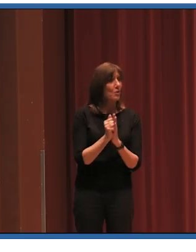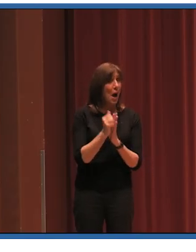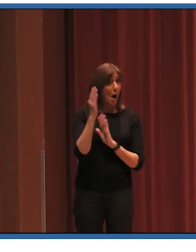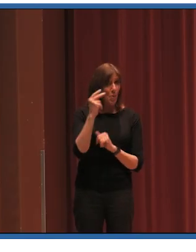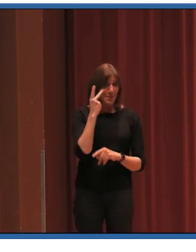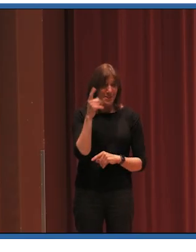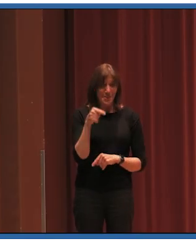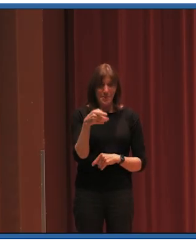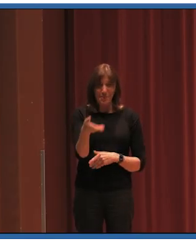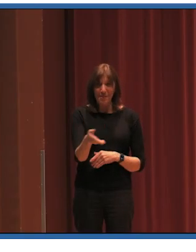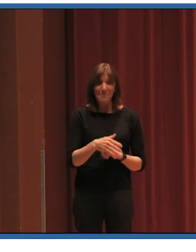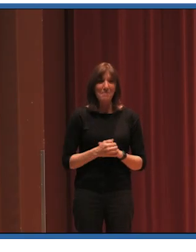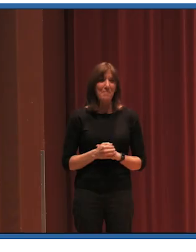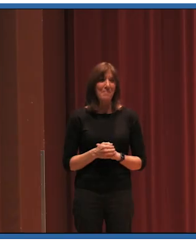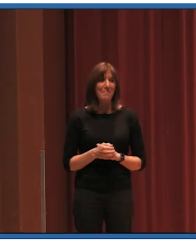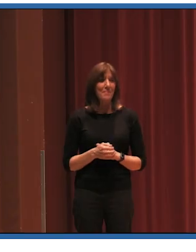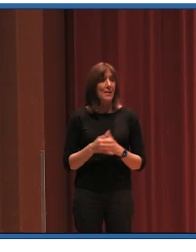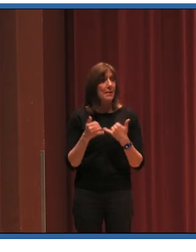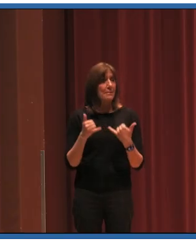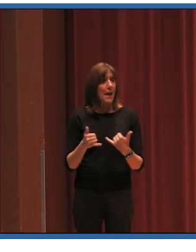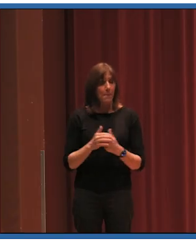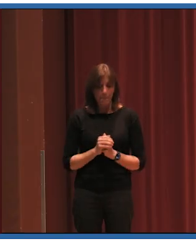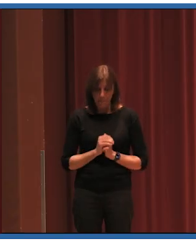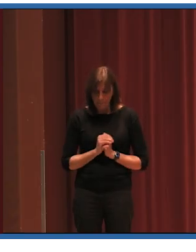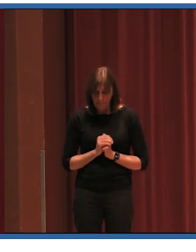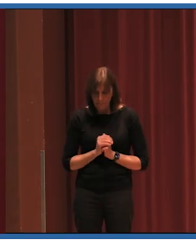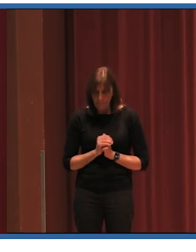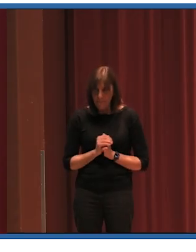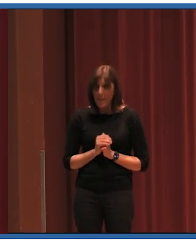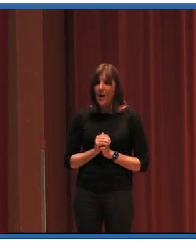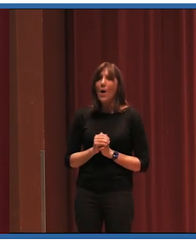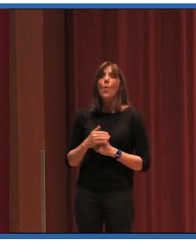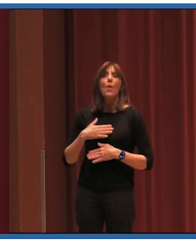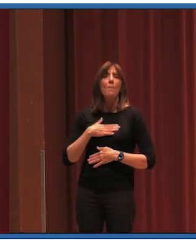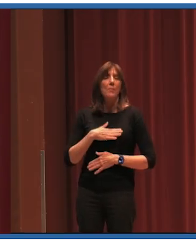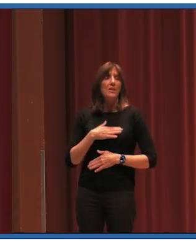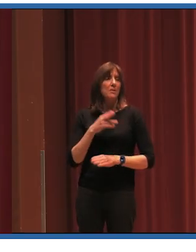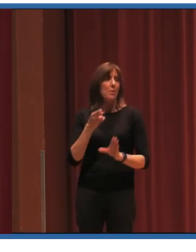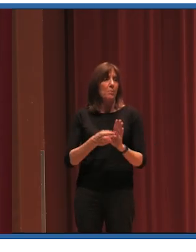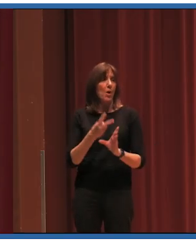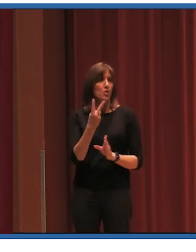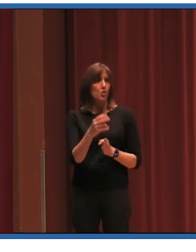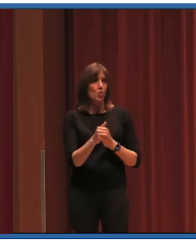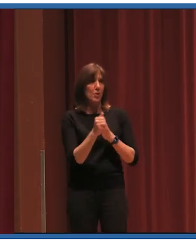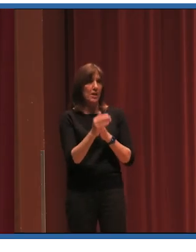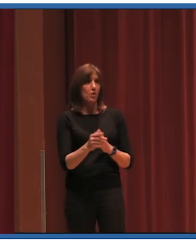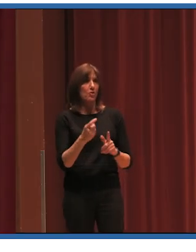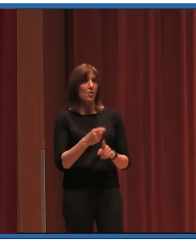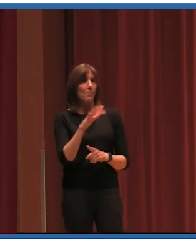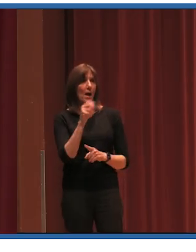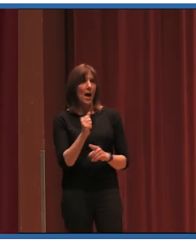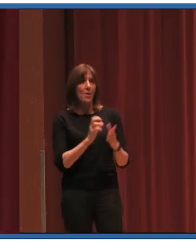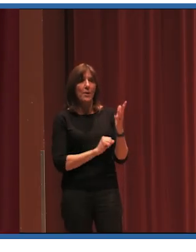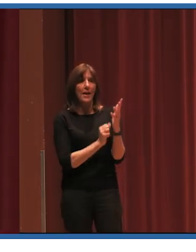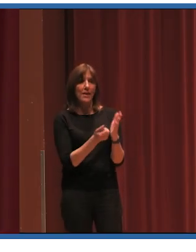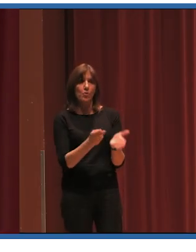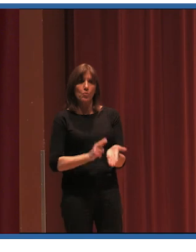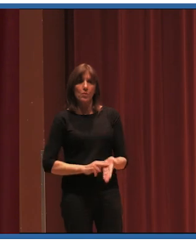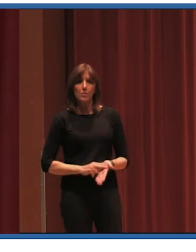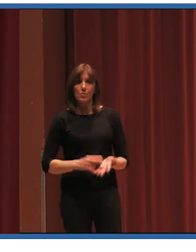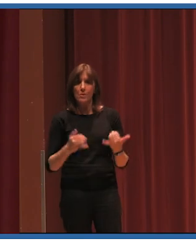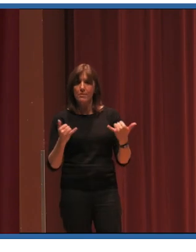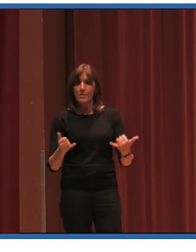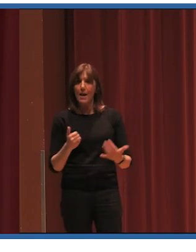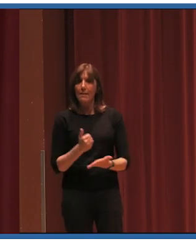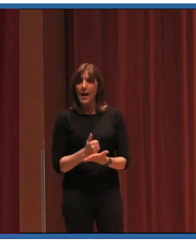there. Now, we're pleased to be joined by two leaders from the Iowa Cancer Registry who are here to help